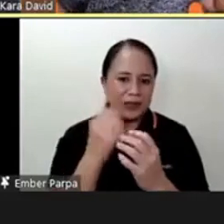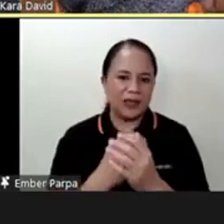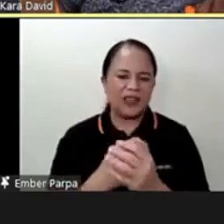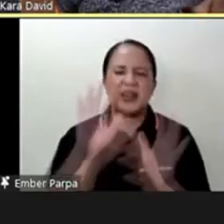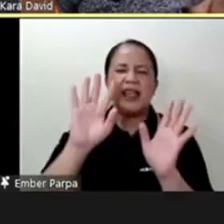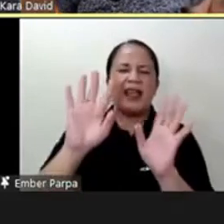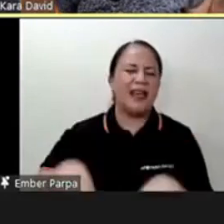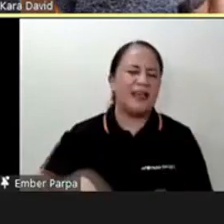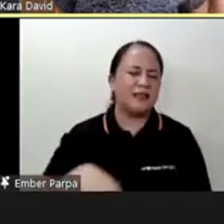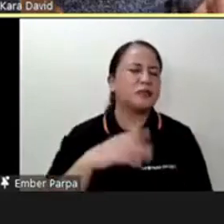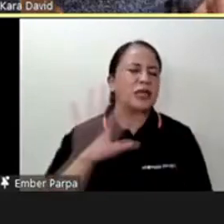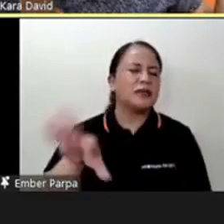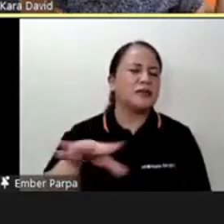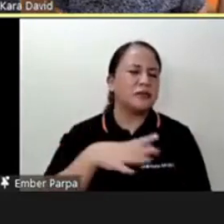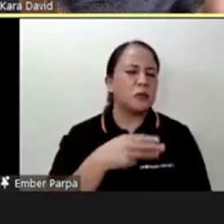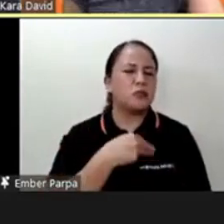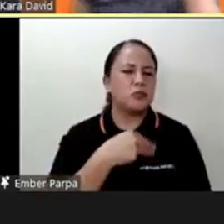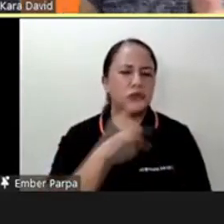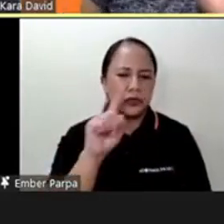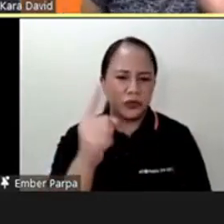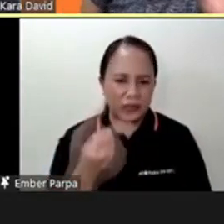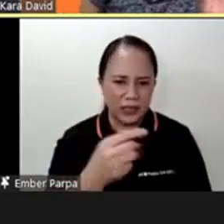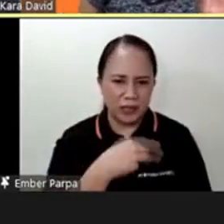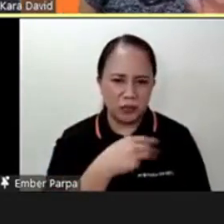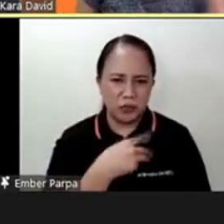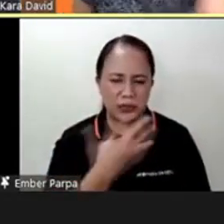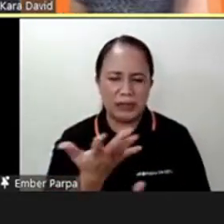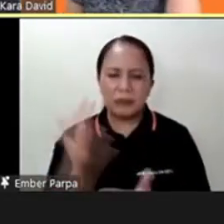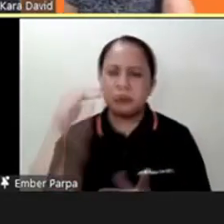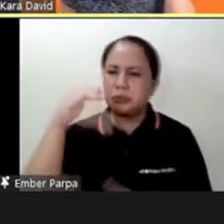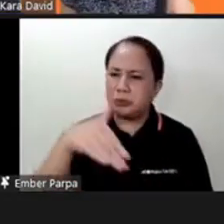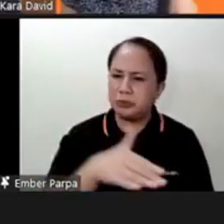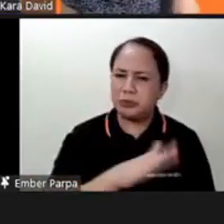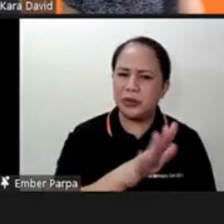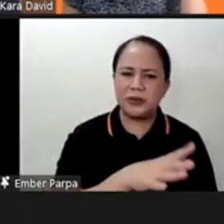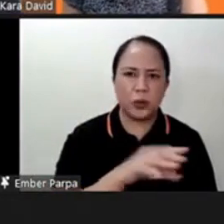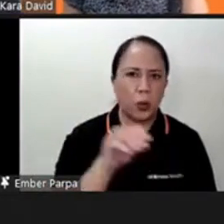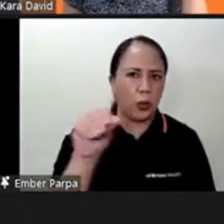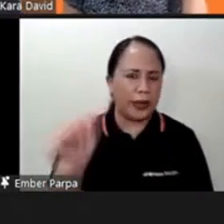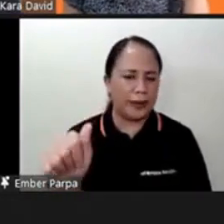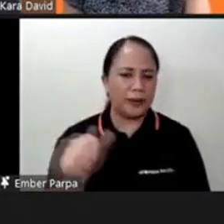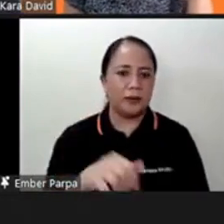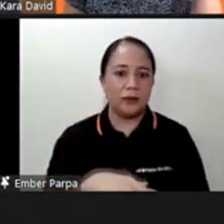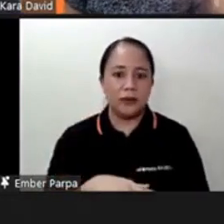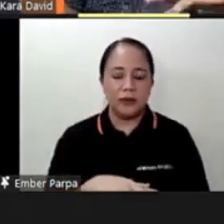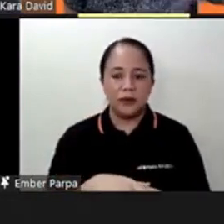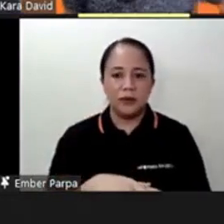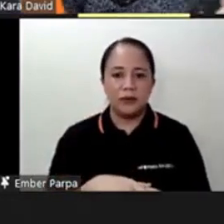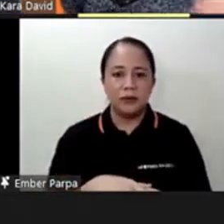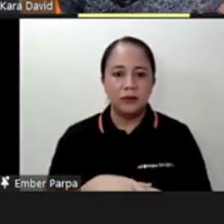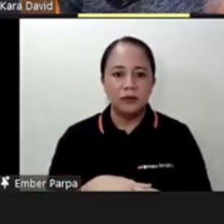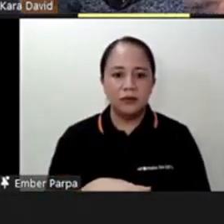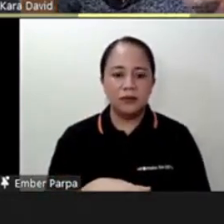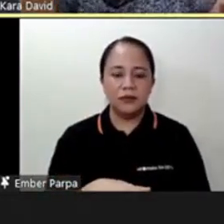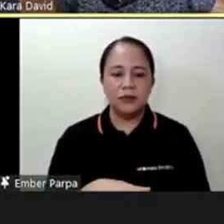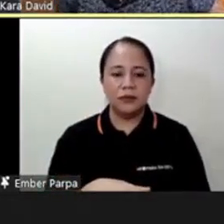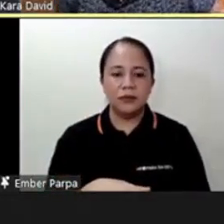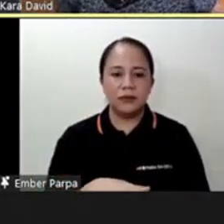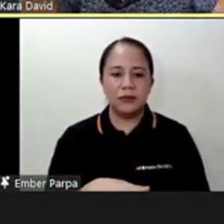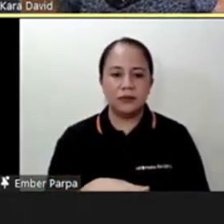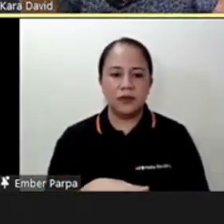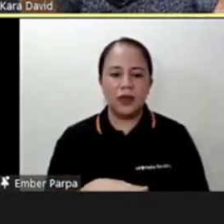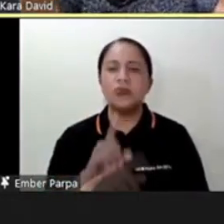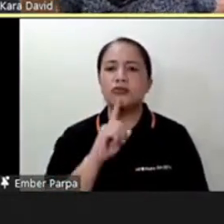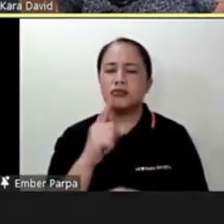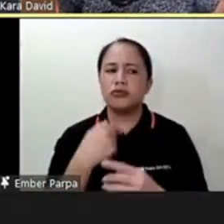to. Mood lang to. Mood swings lang yan. O Correct. Meron bang telltale